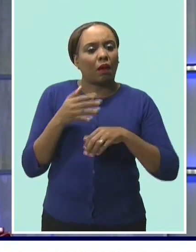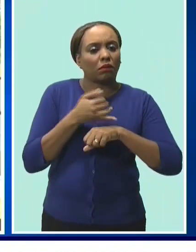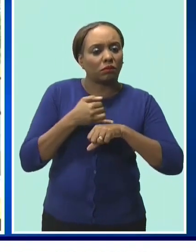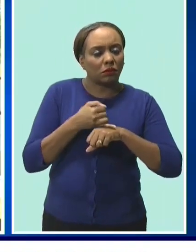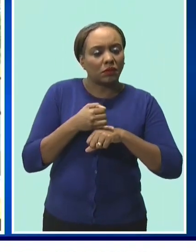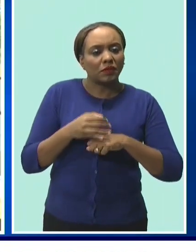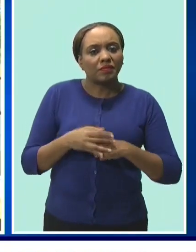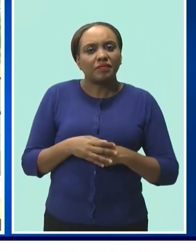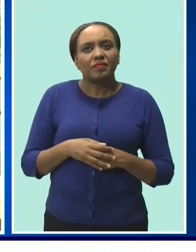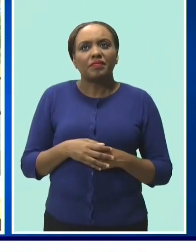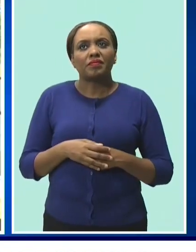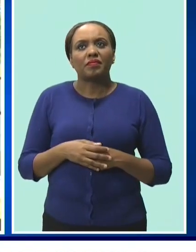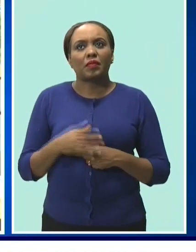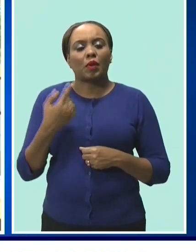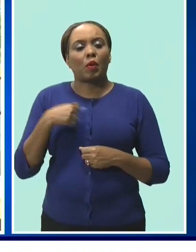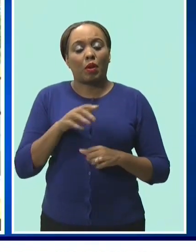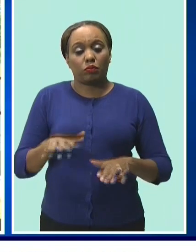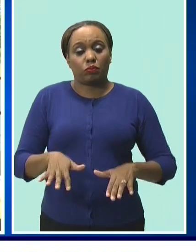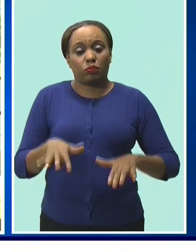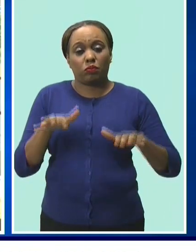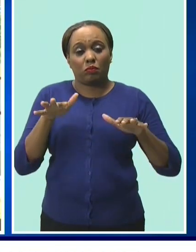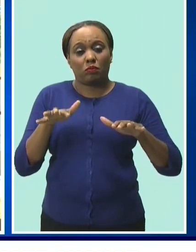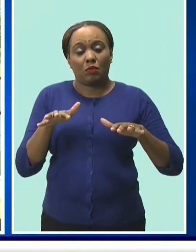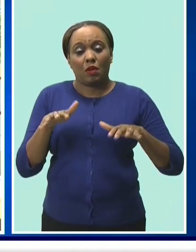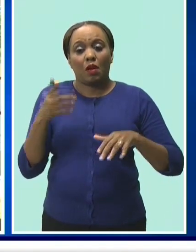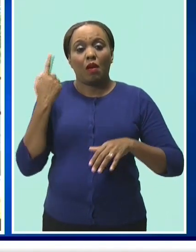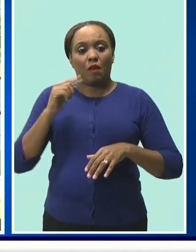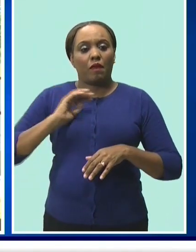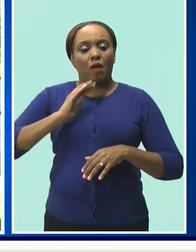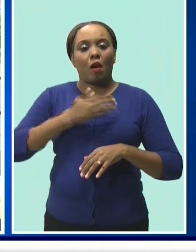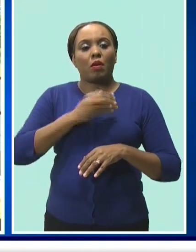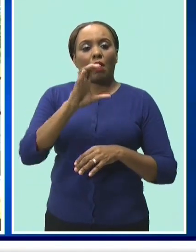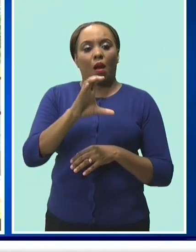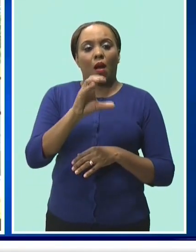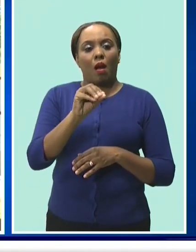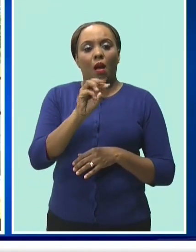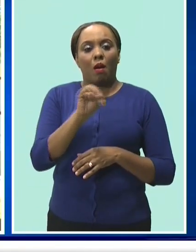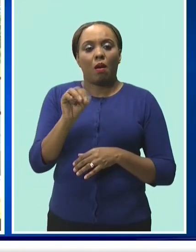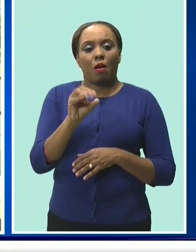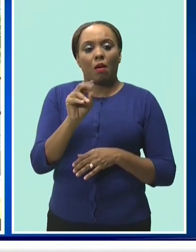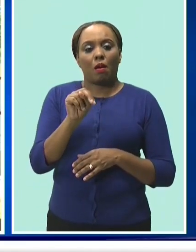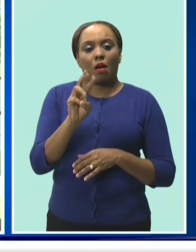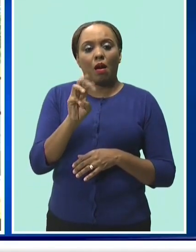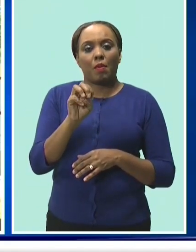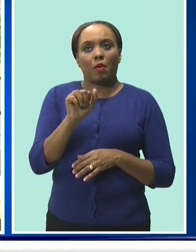We have already raised for our Commonwealth small states